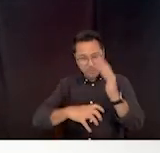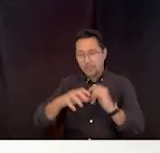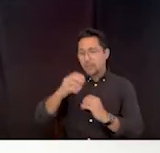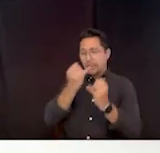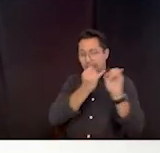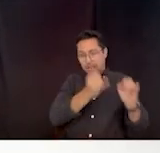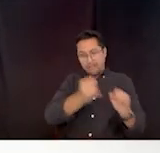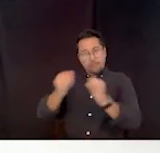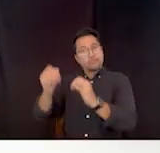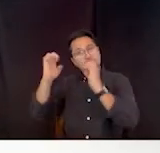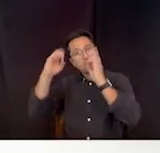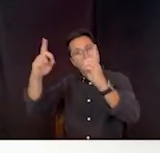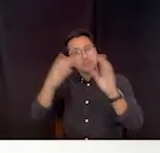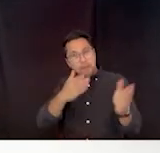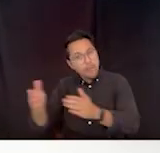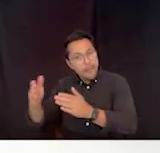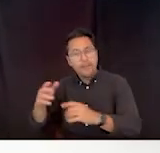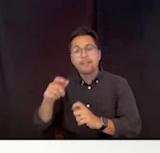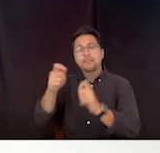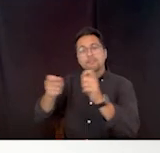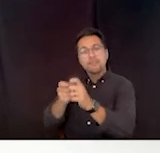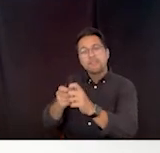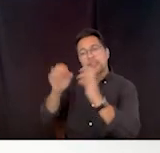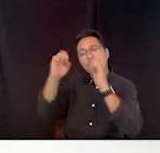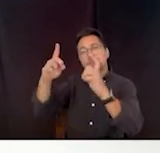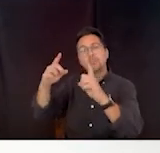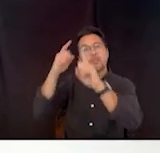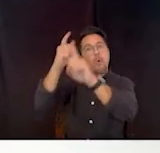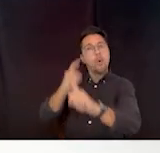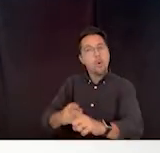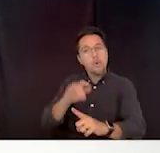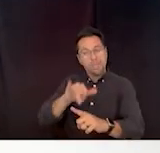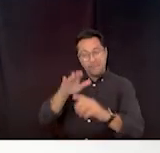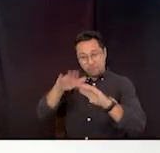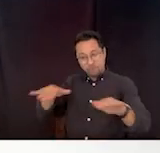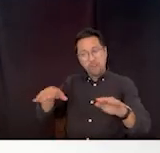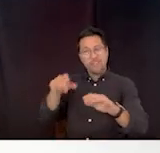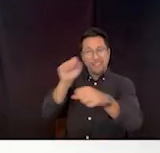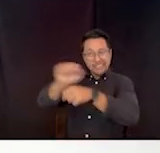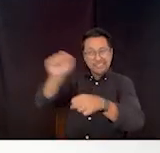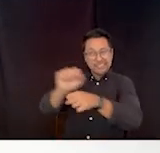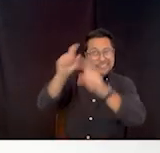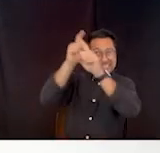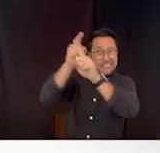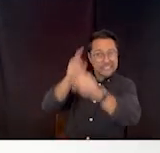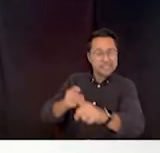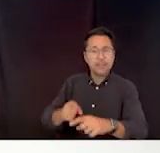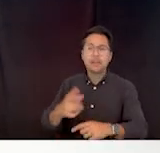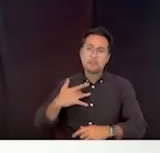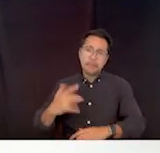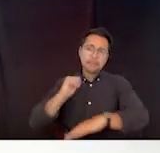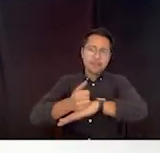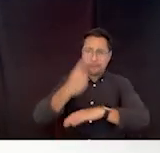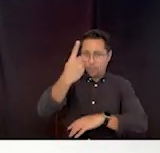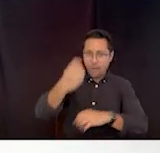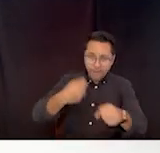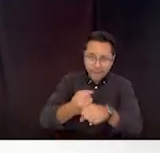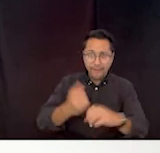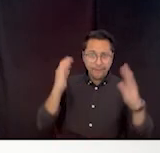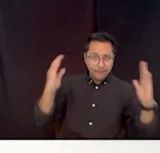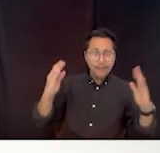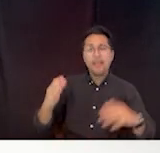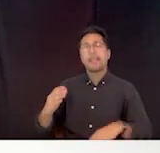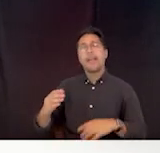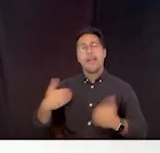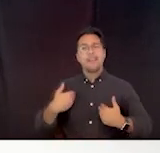individualized education plans, it's where there's specific educational goals your child is working on. They're typically termed for a year and broken down into shorter